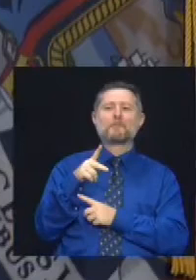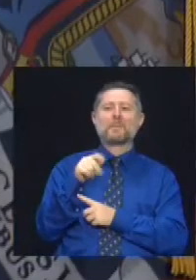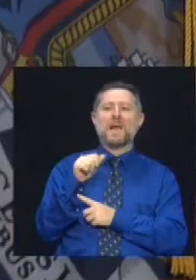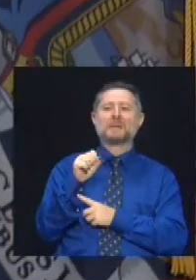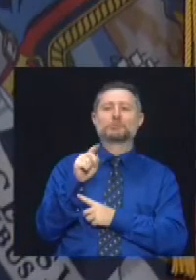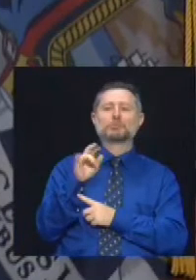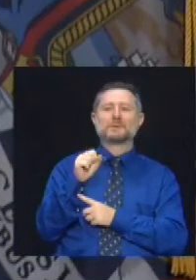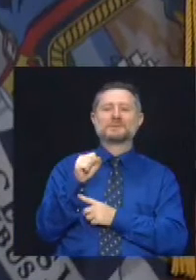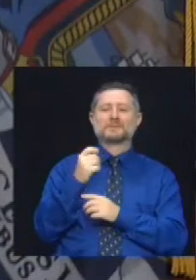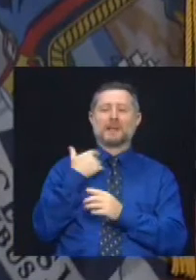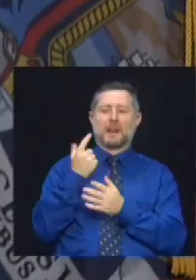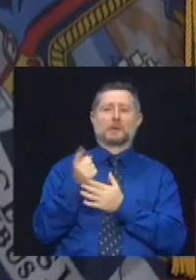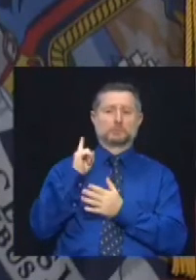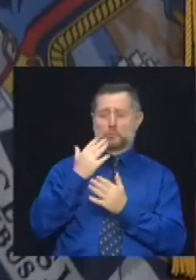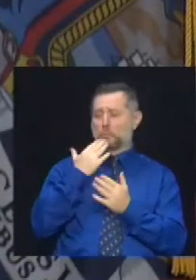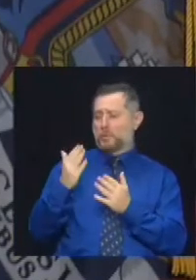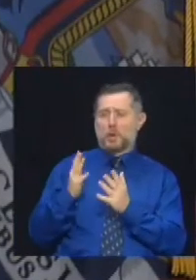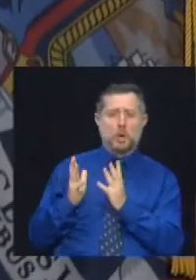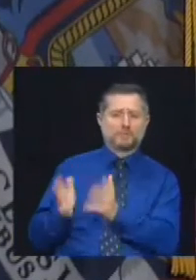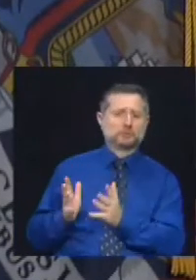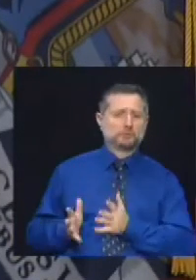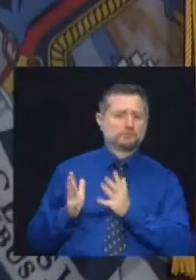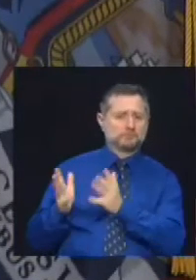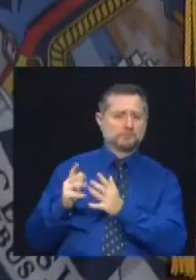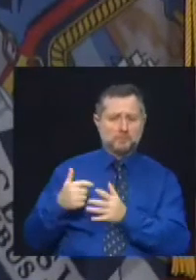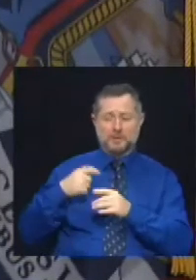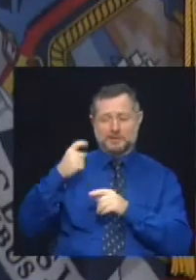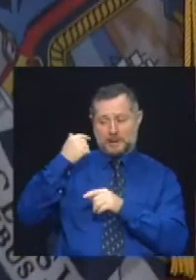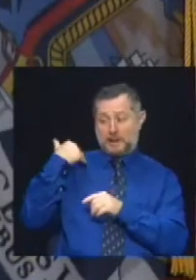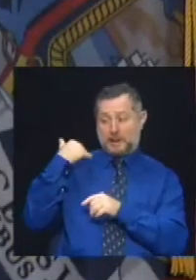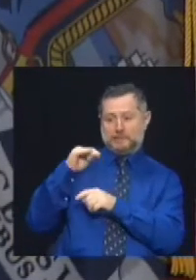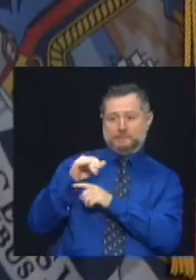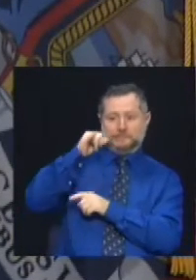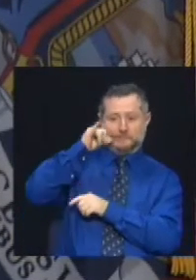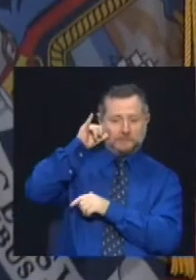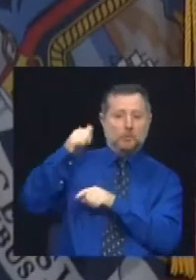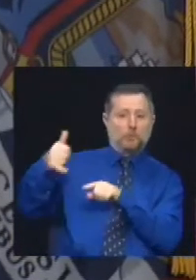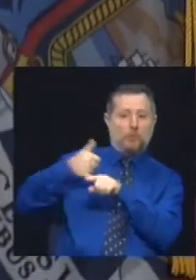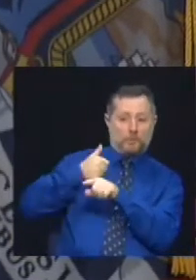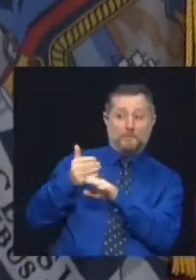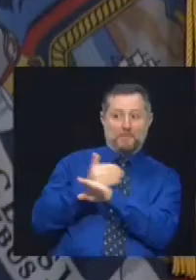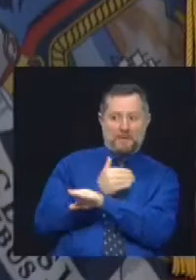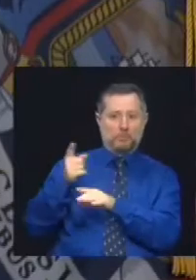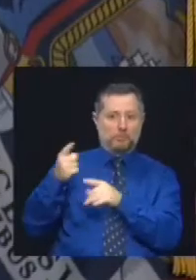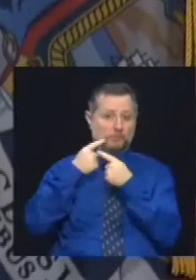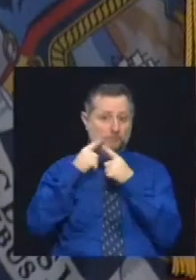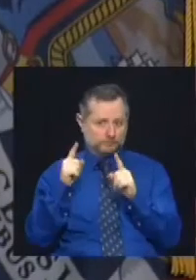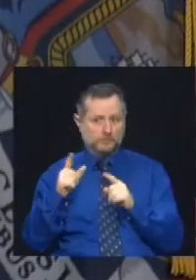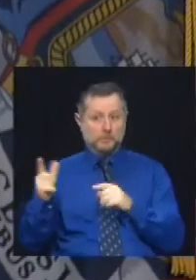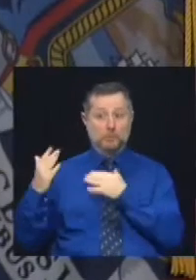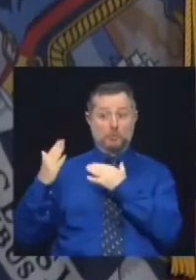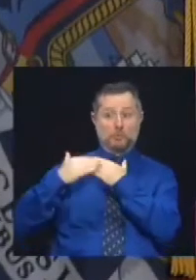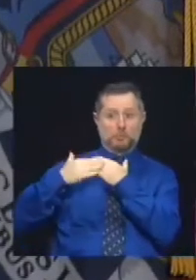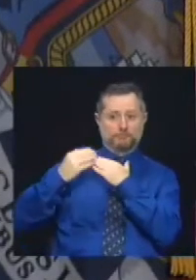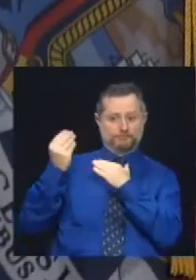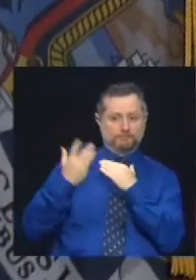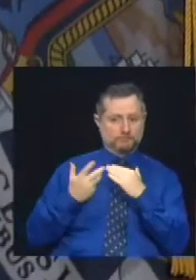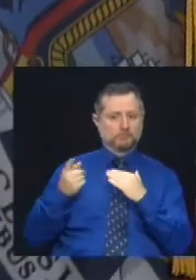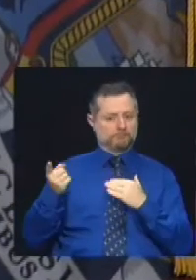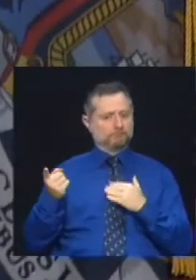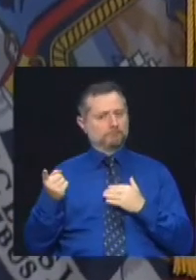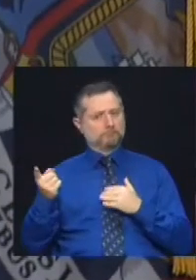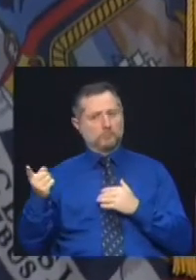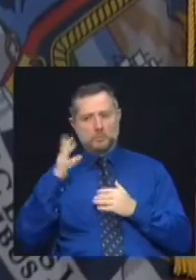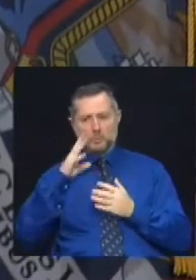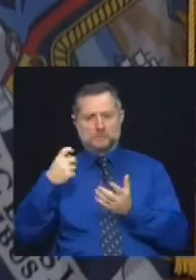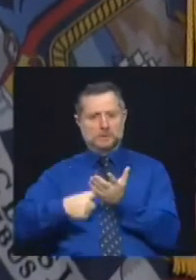actually called me prior to his announcement yesterday to alert me. And we talked about this air of cooperation, that there's be no blindsiding. There'll be